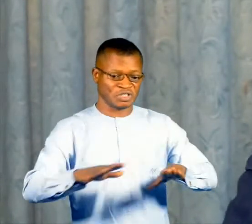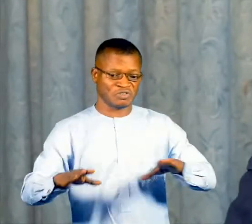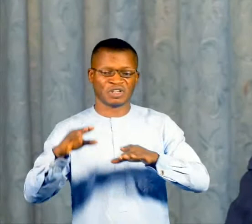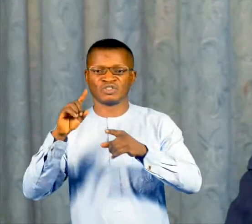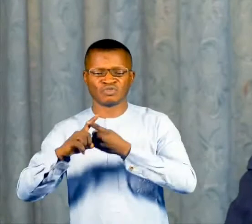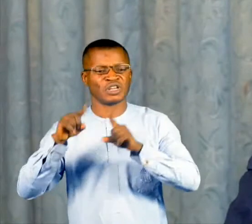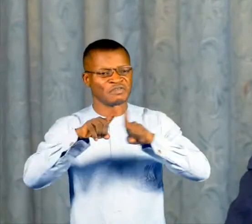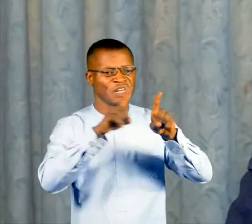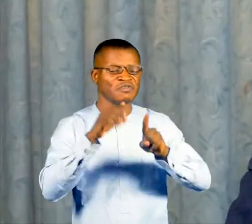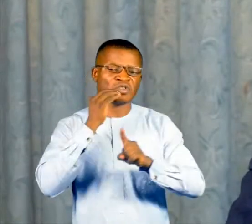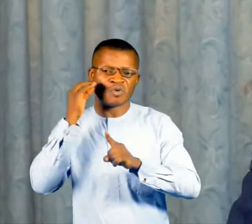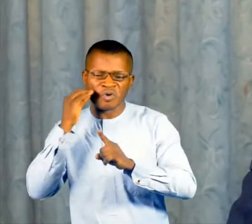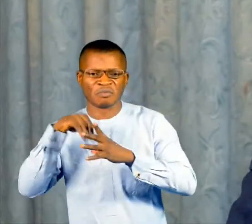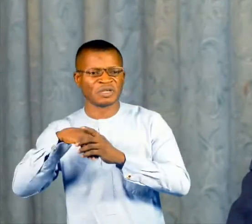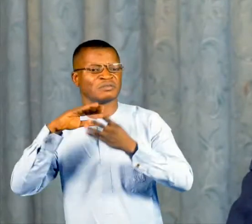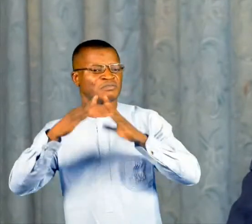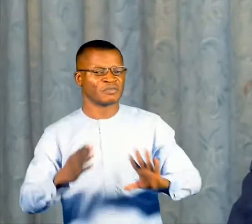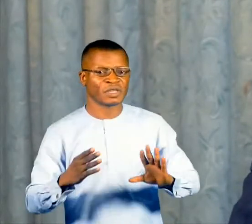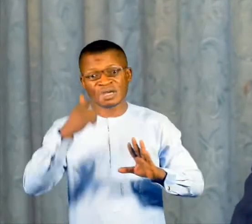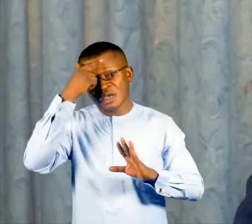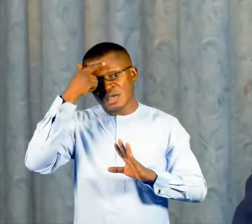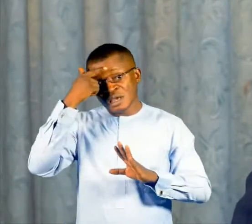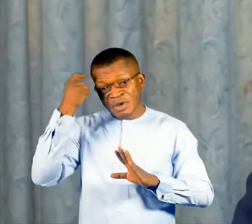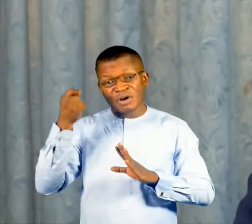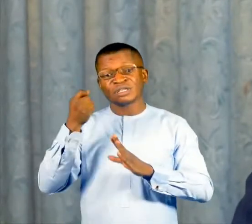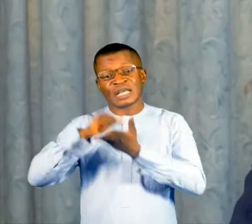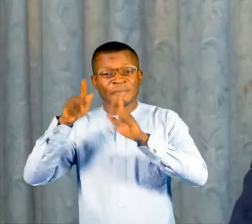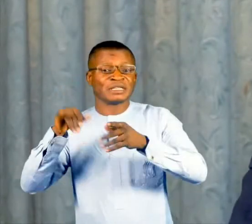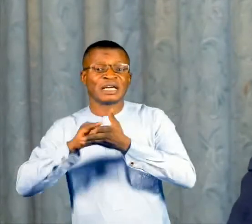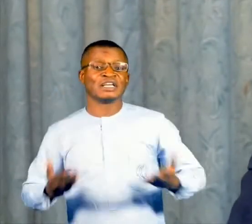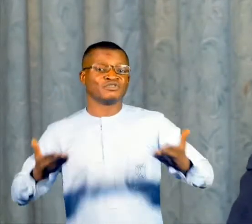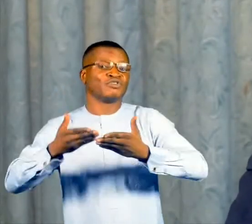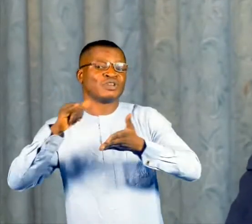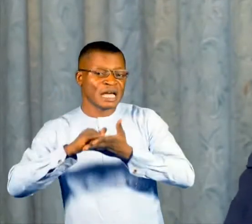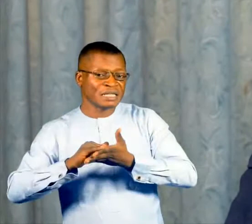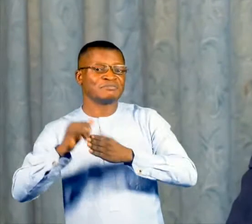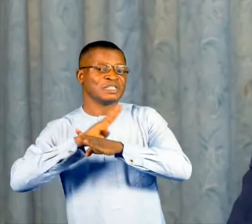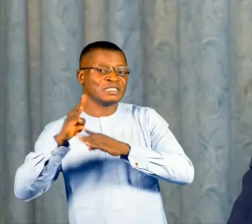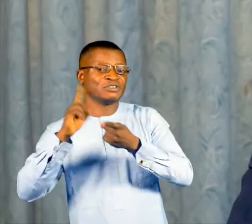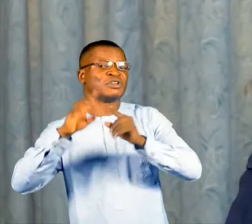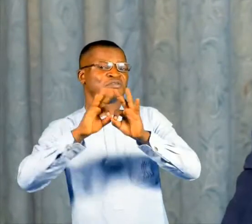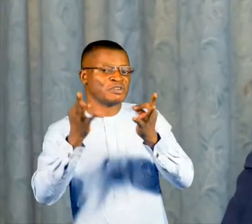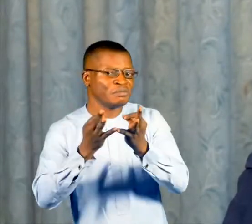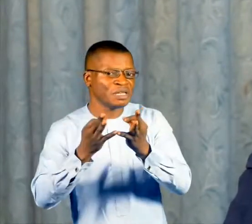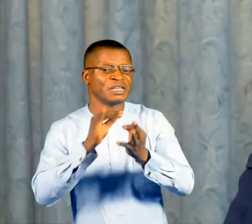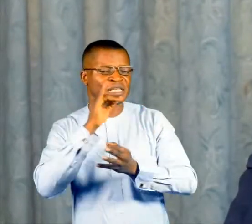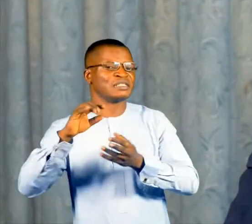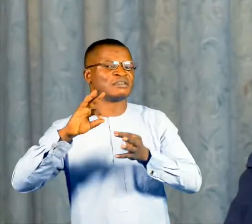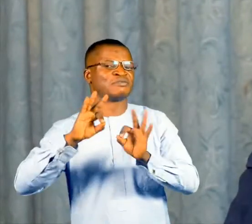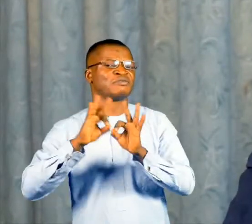slaves in homes in the cities. And because the person who is introducing this system to a